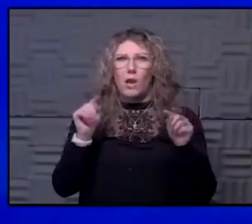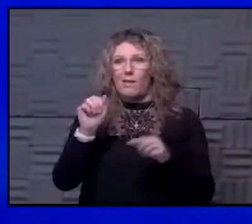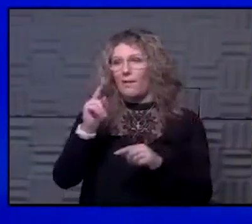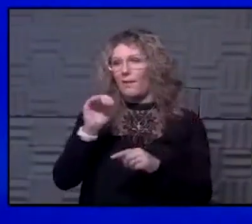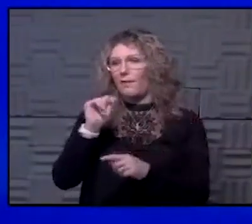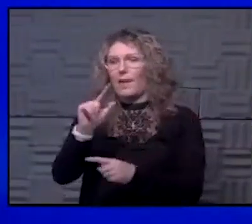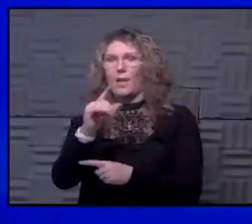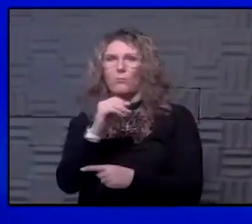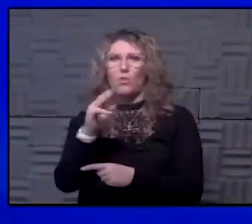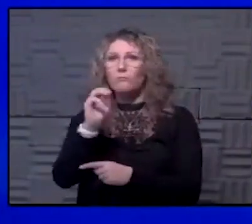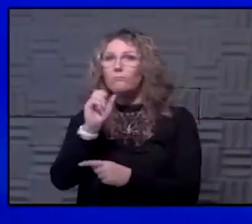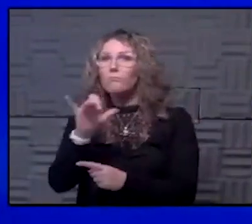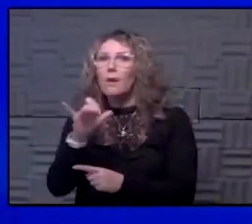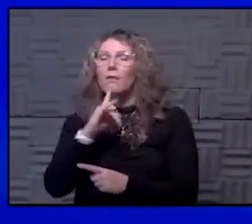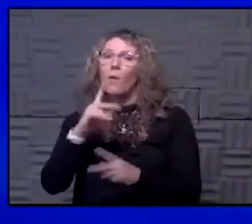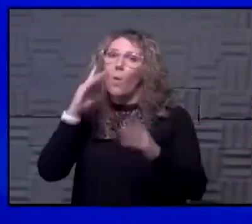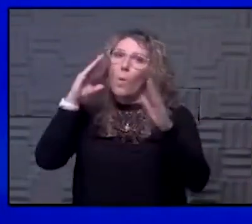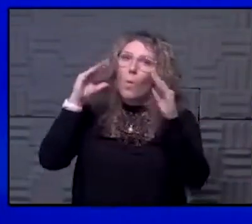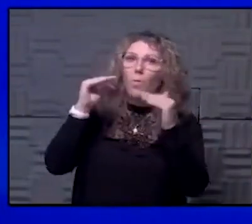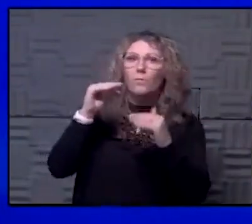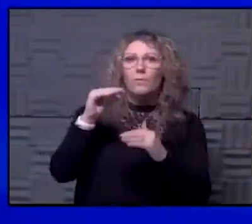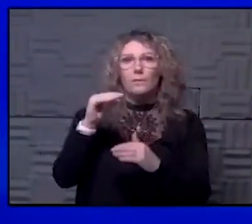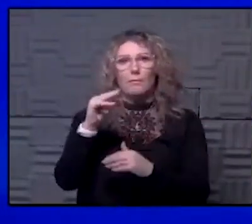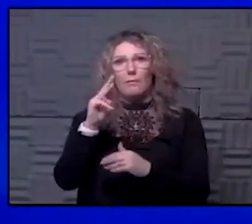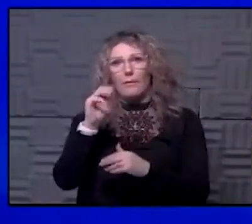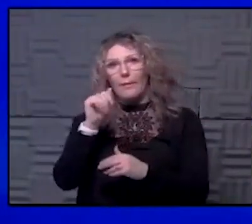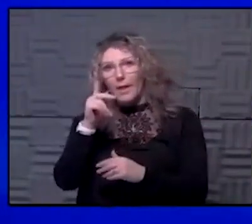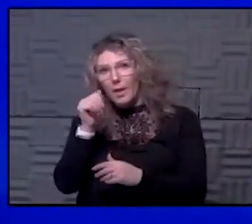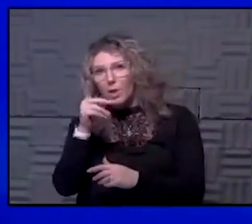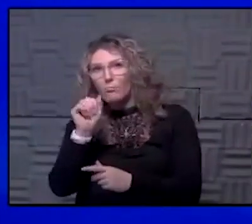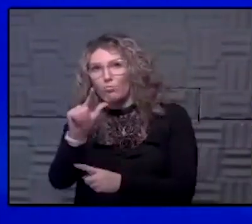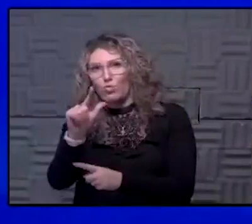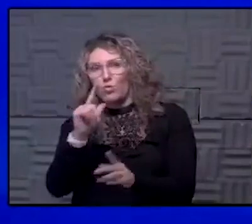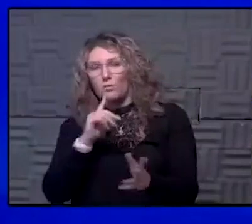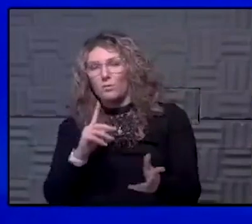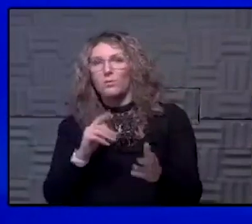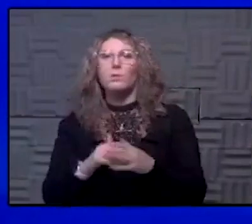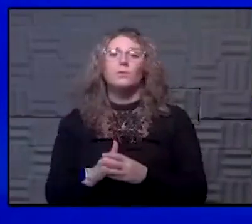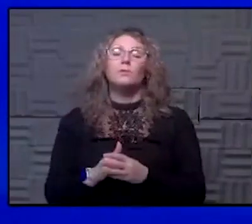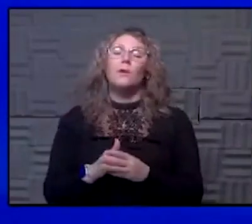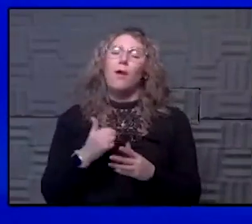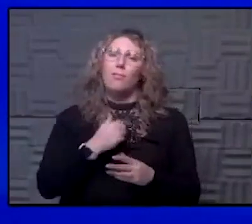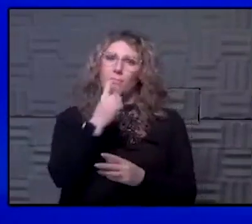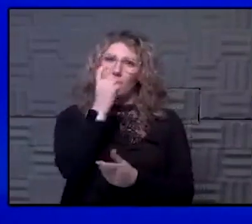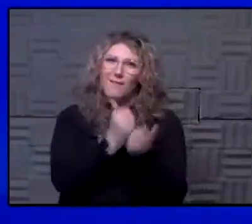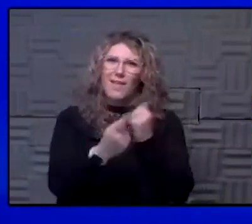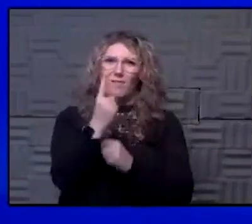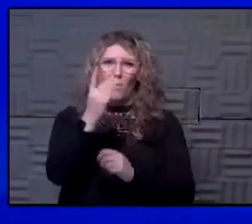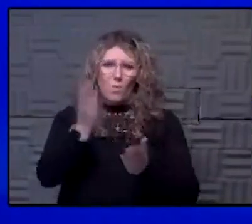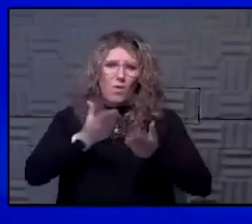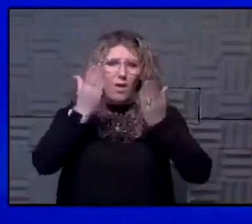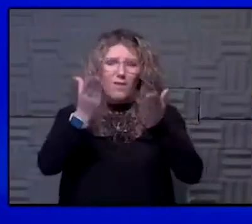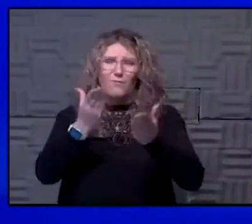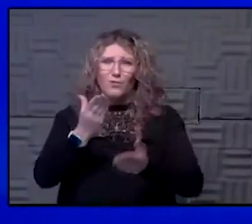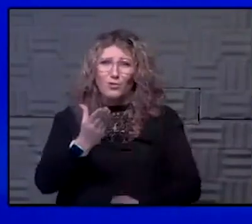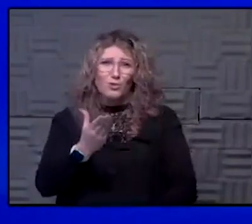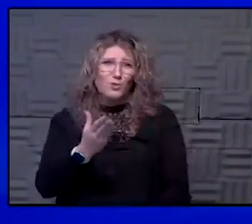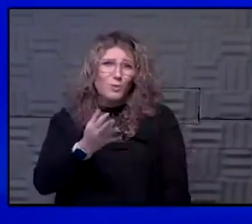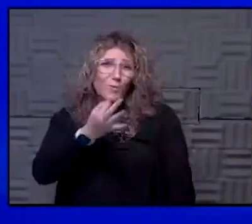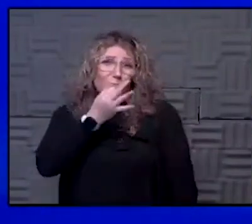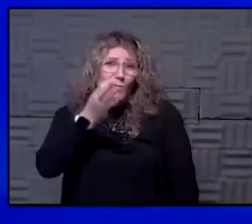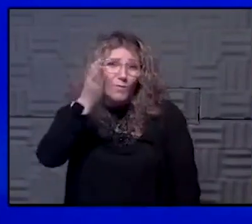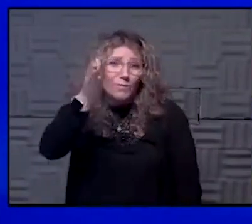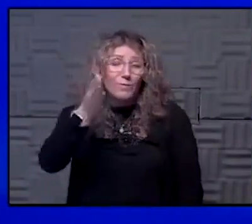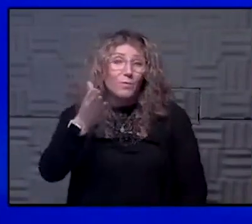and May, hopefully in April. And I'll tell you, I think everybody's going to get this offer in the very near future. And what you